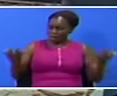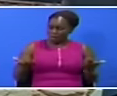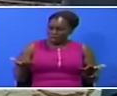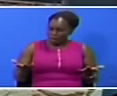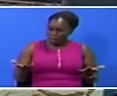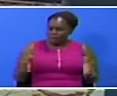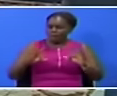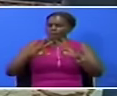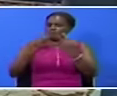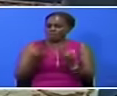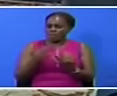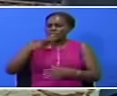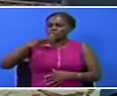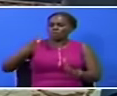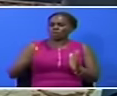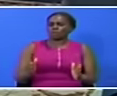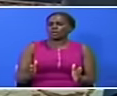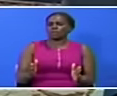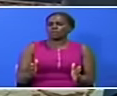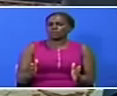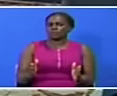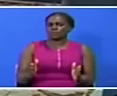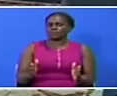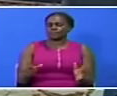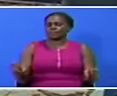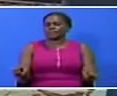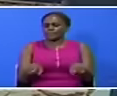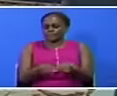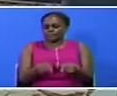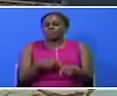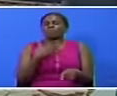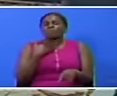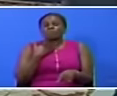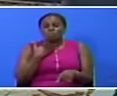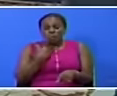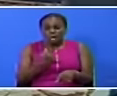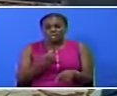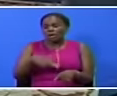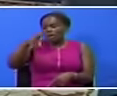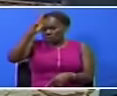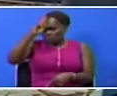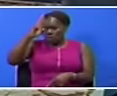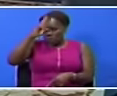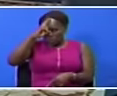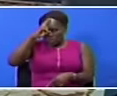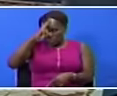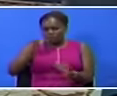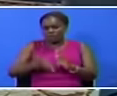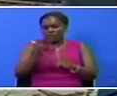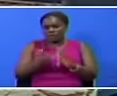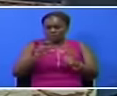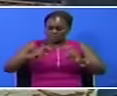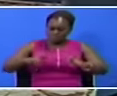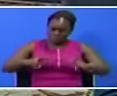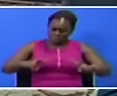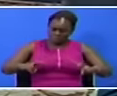that the family spokesman, who's Charles Jamwea, also wanted the police to expedite the investigations because he